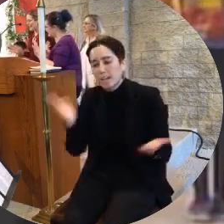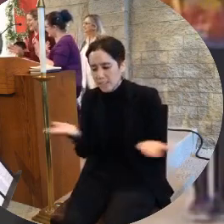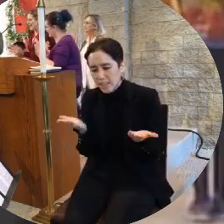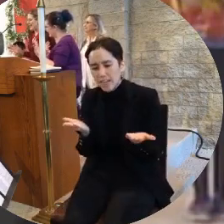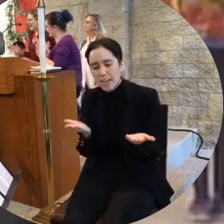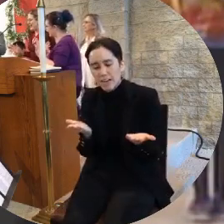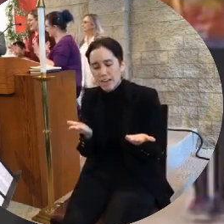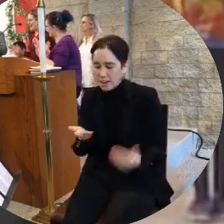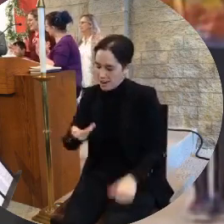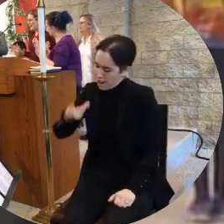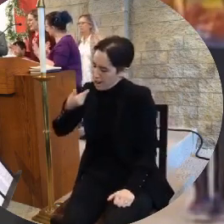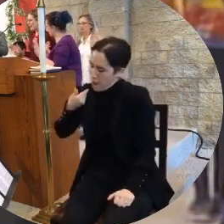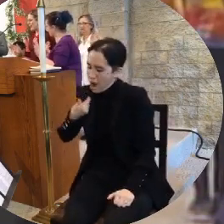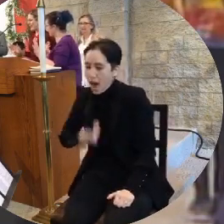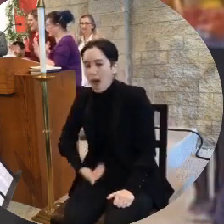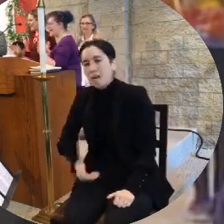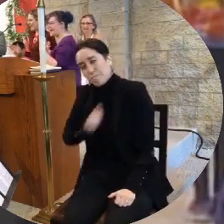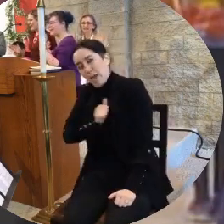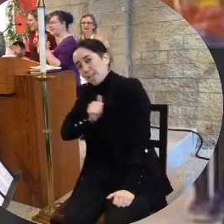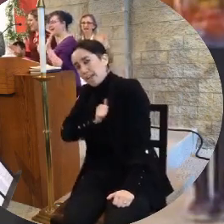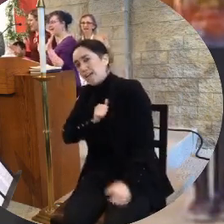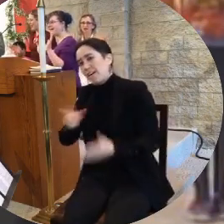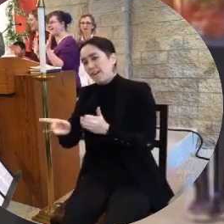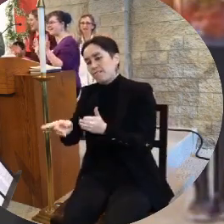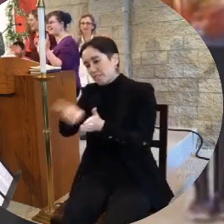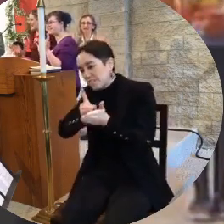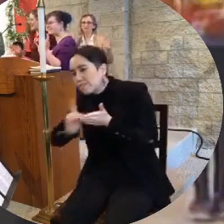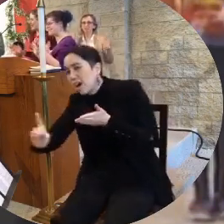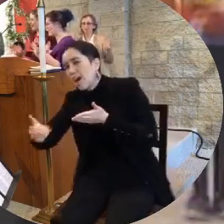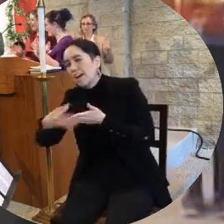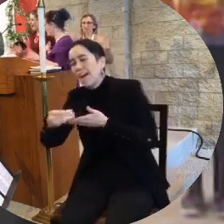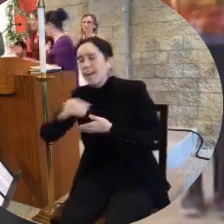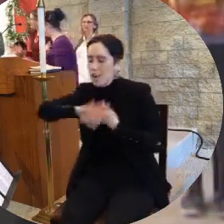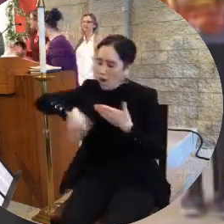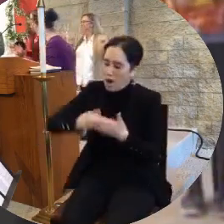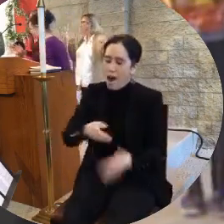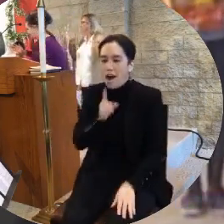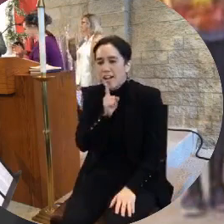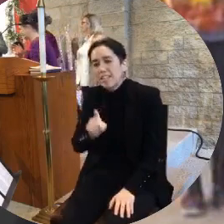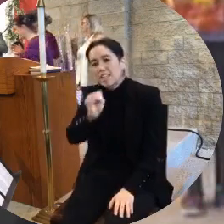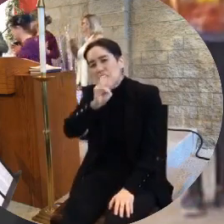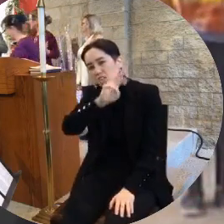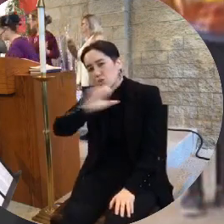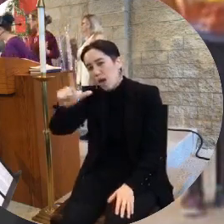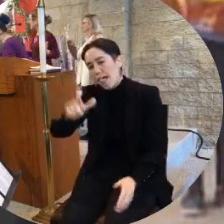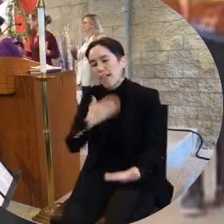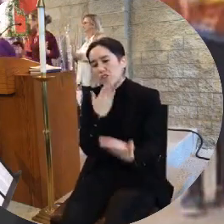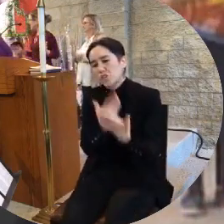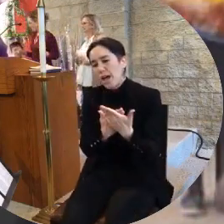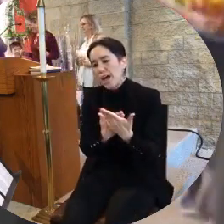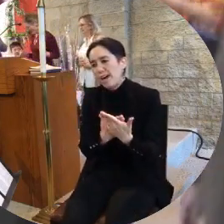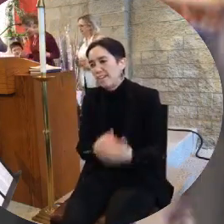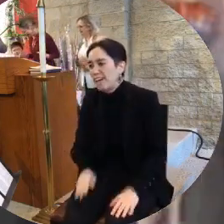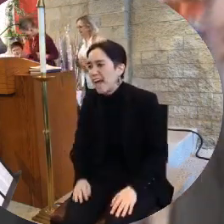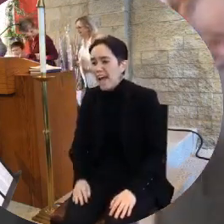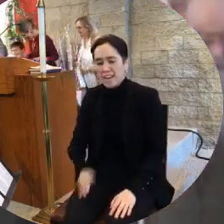is. I am divine, and all is swell. And speak to our guests today.